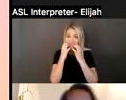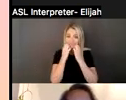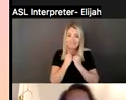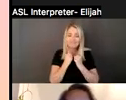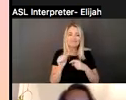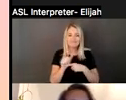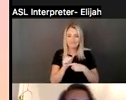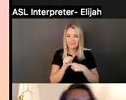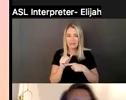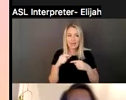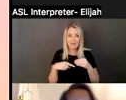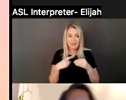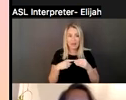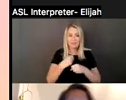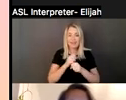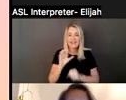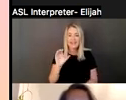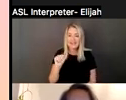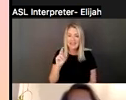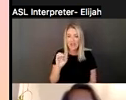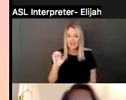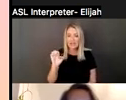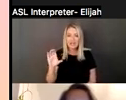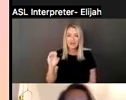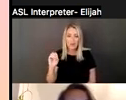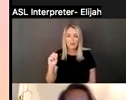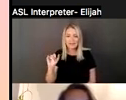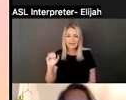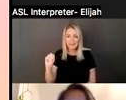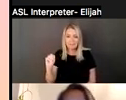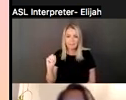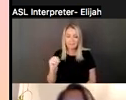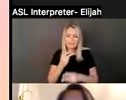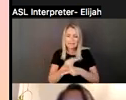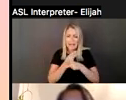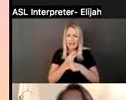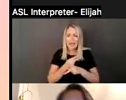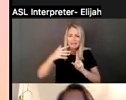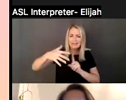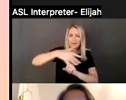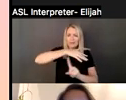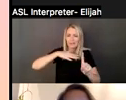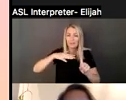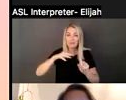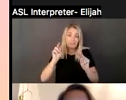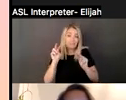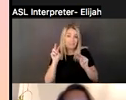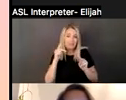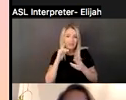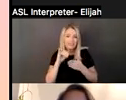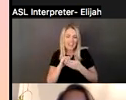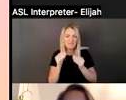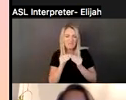on creating care ecosystems and care teams. So stay tuned for that, and we'll be announcing more information about the